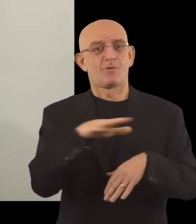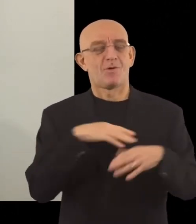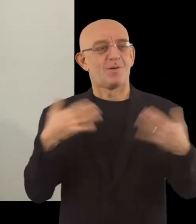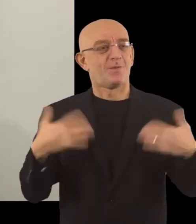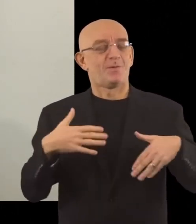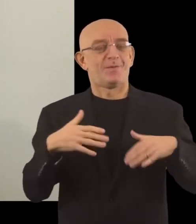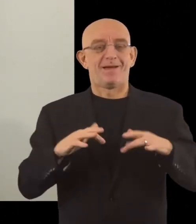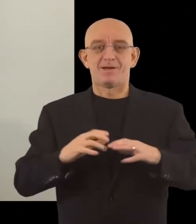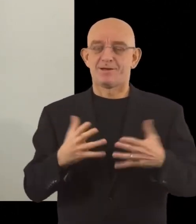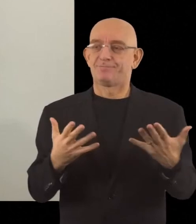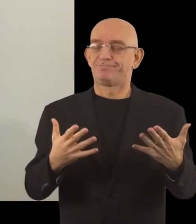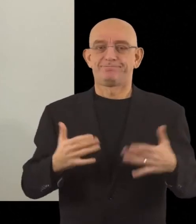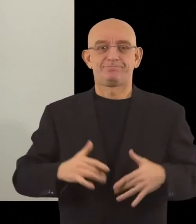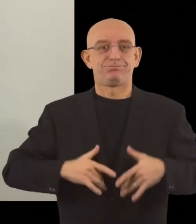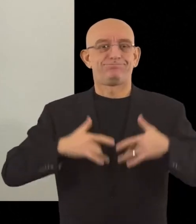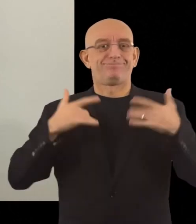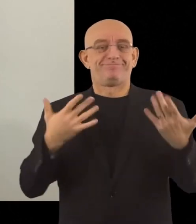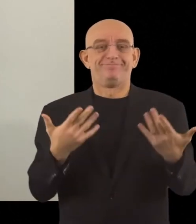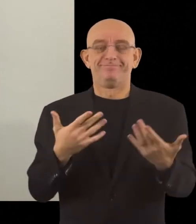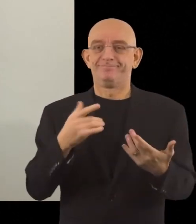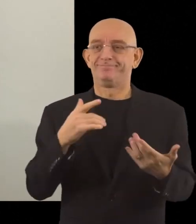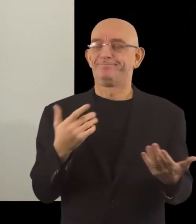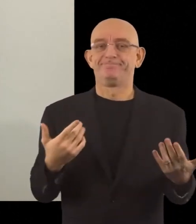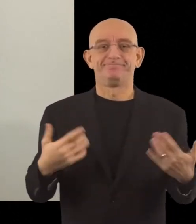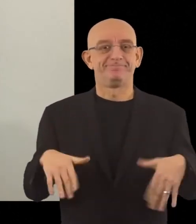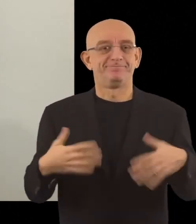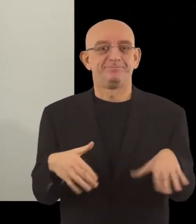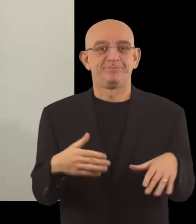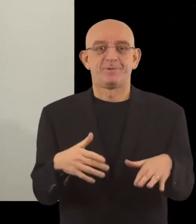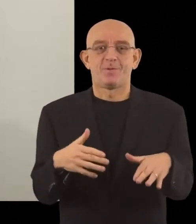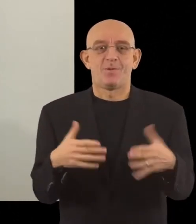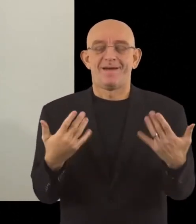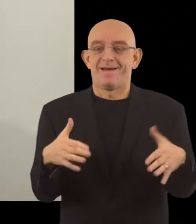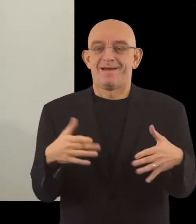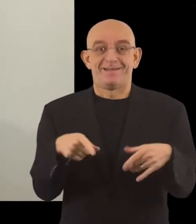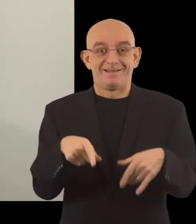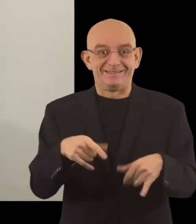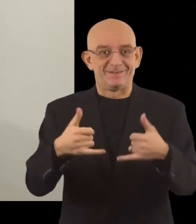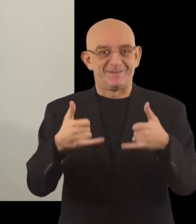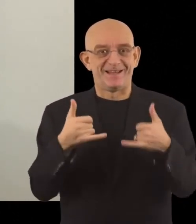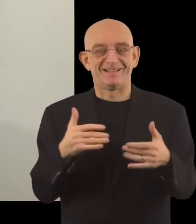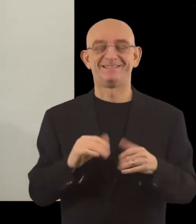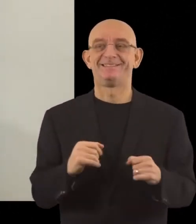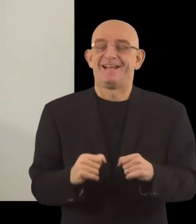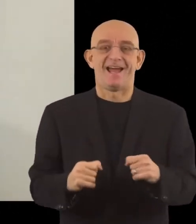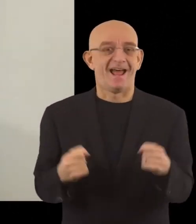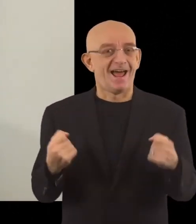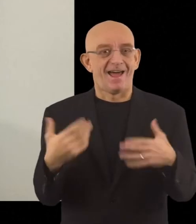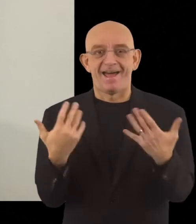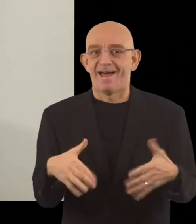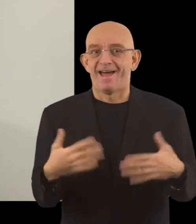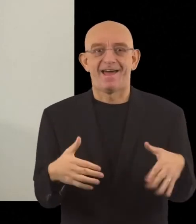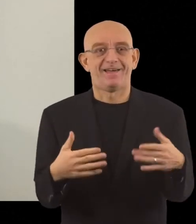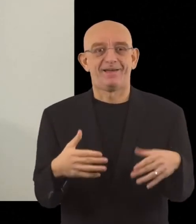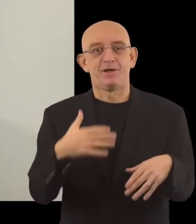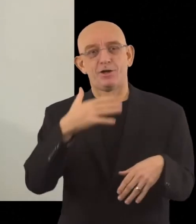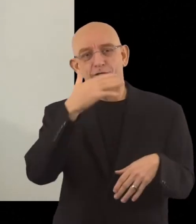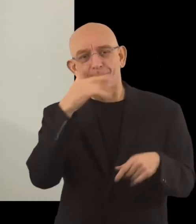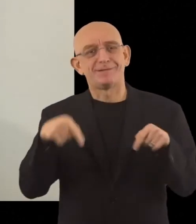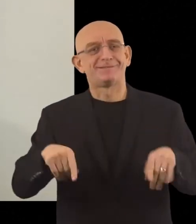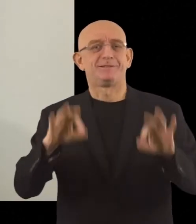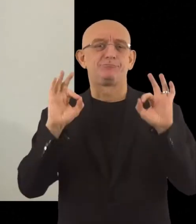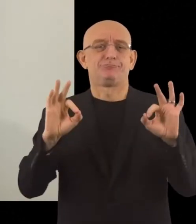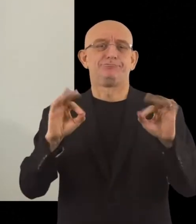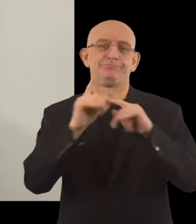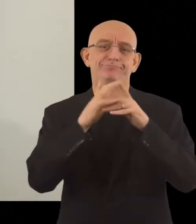all being really proud. We are all really proud for this award. Komotini is